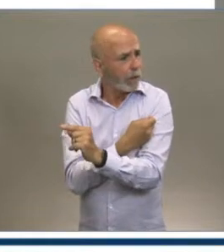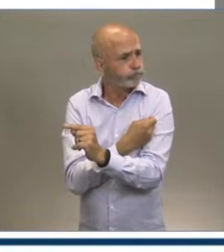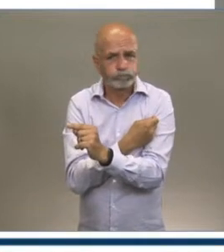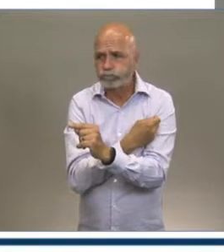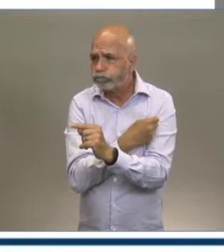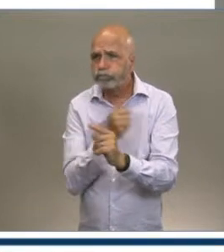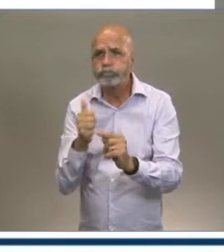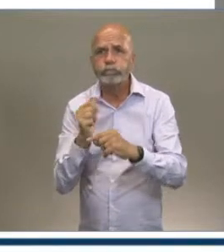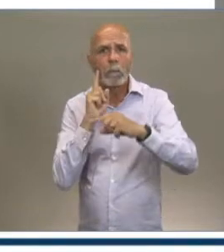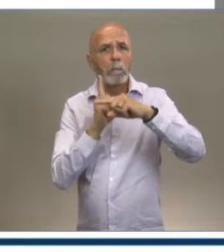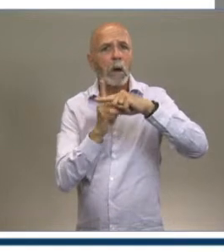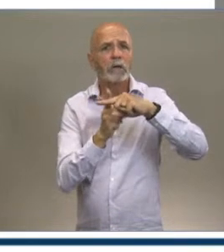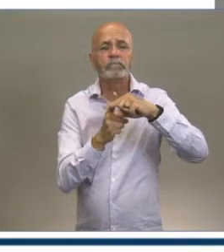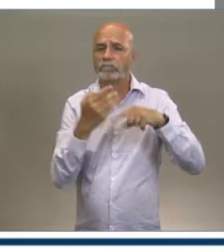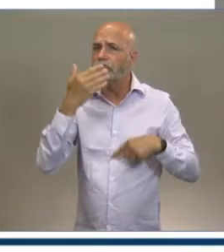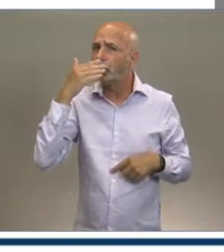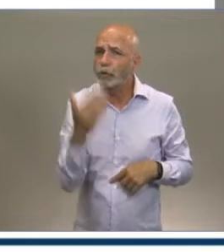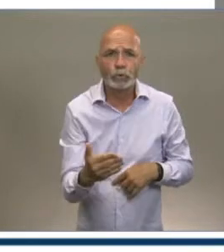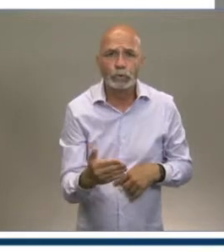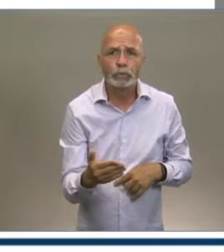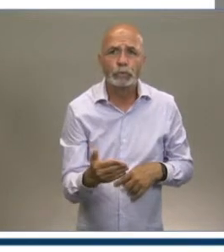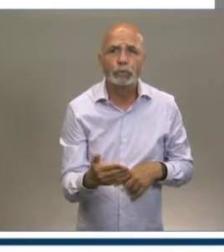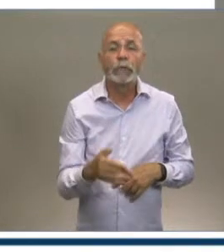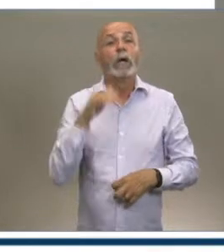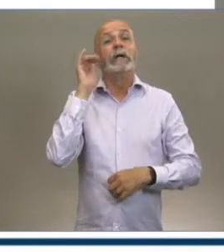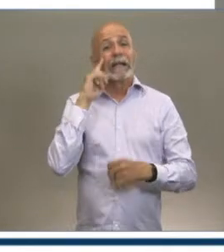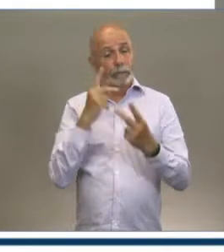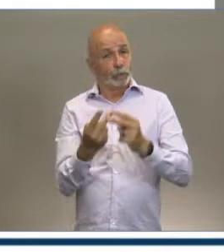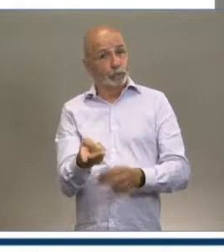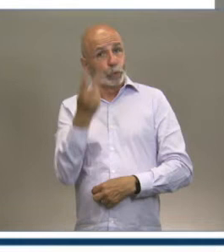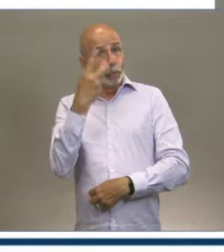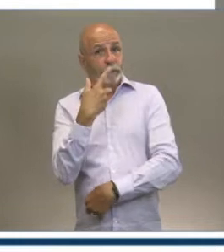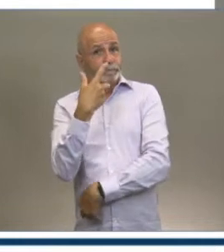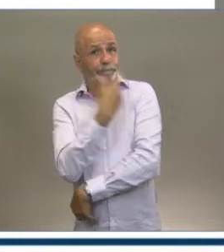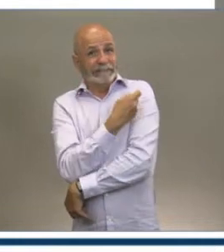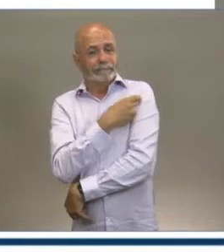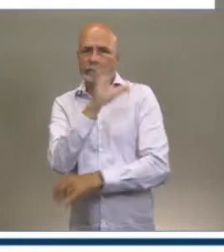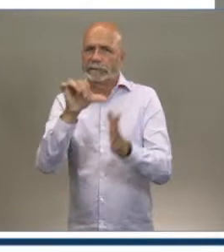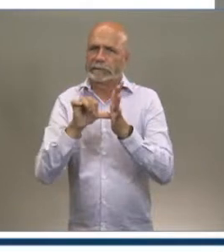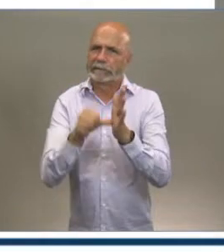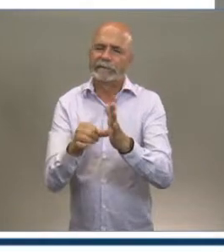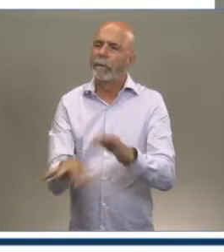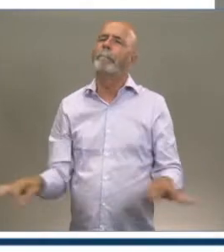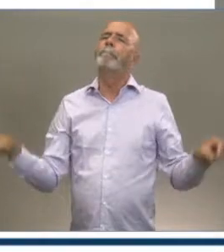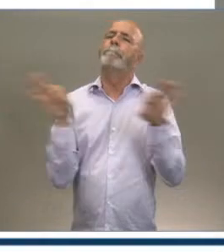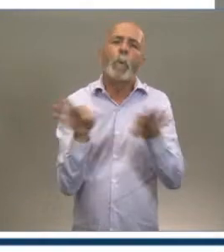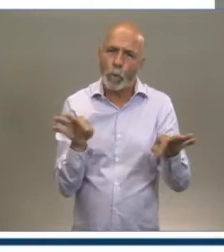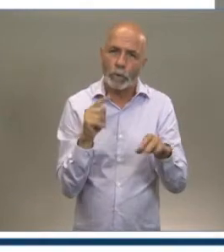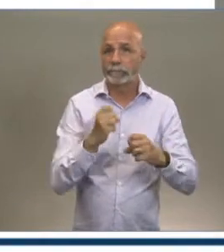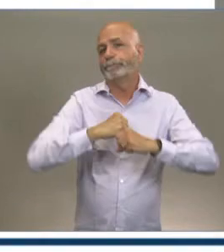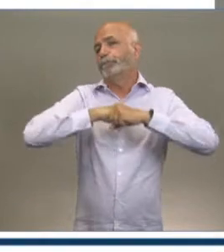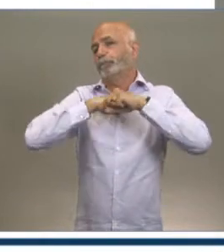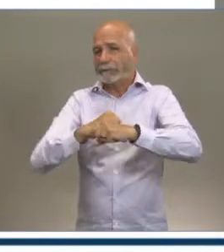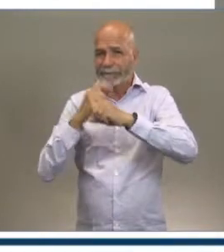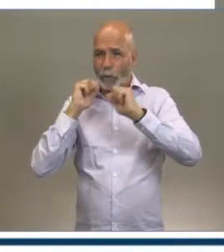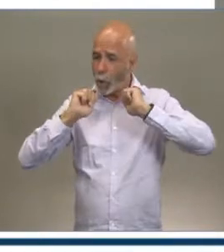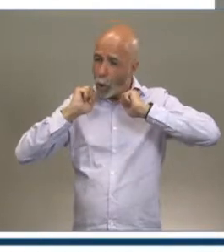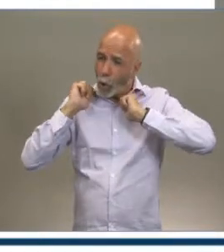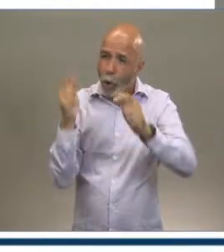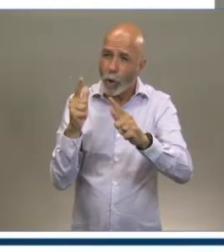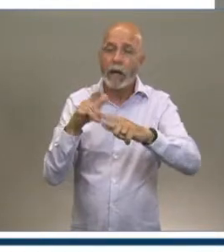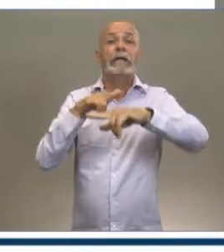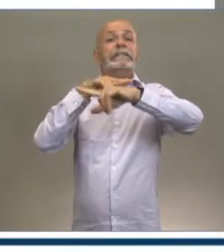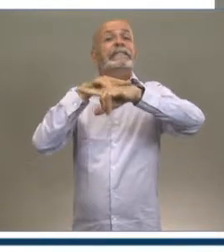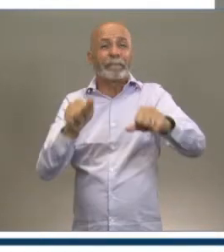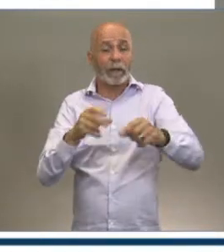doses of vaccine is important to protect us from COVID-19 and its variants. It has other benefits as